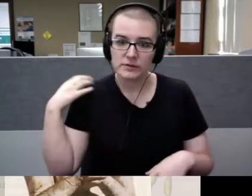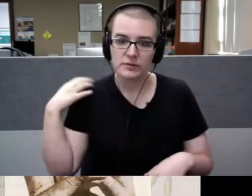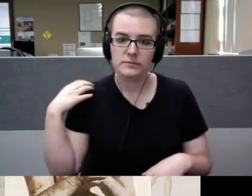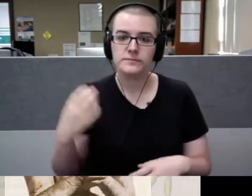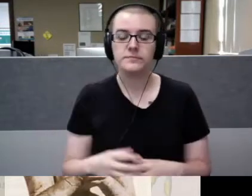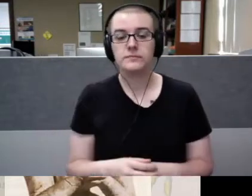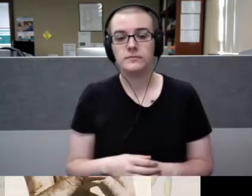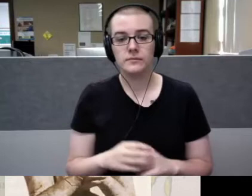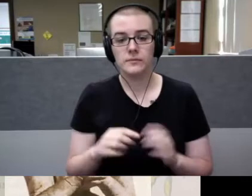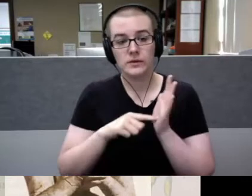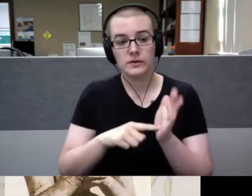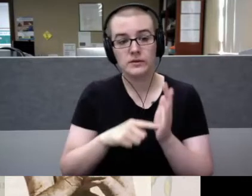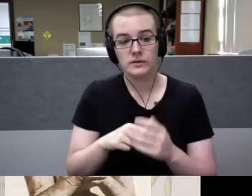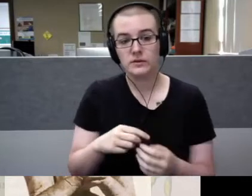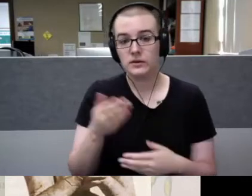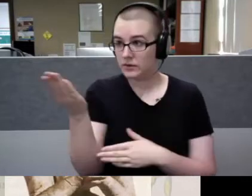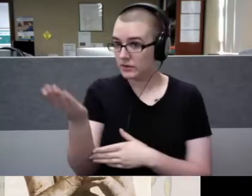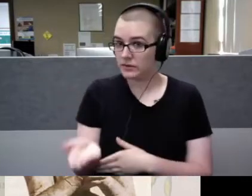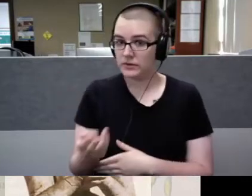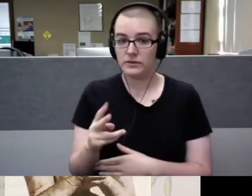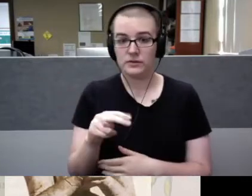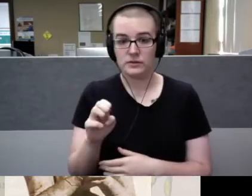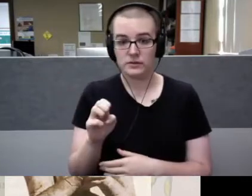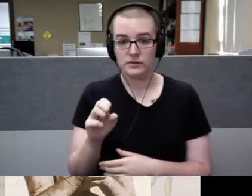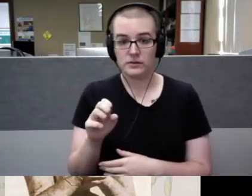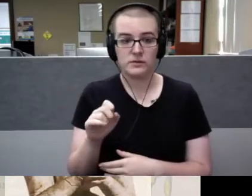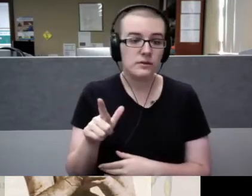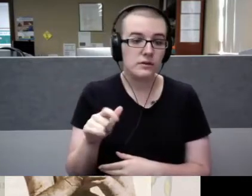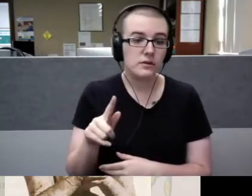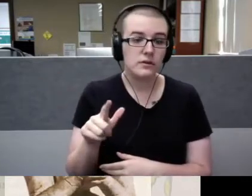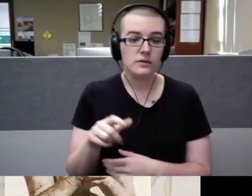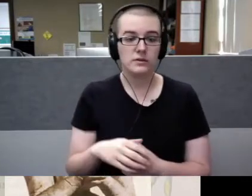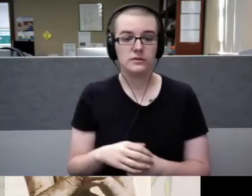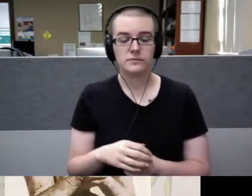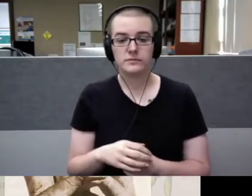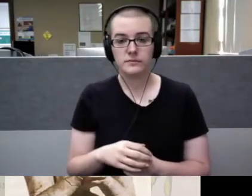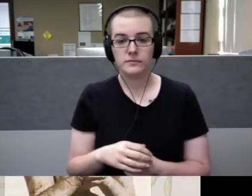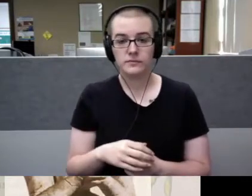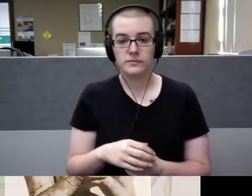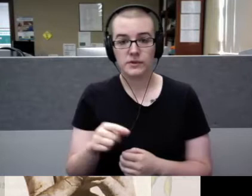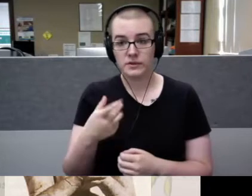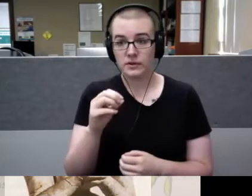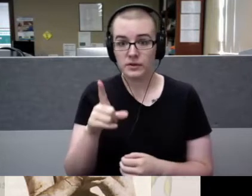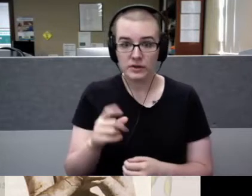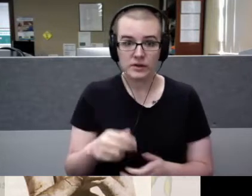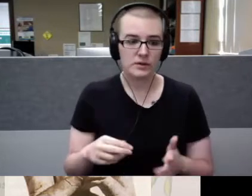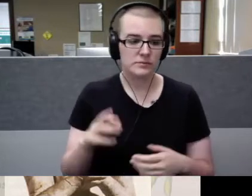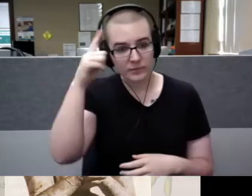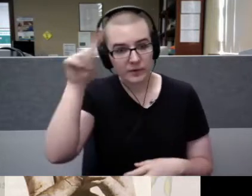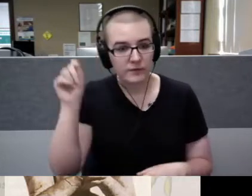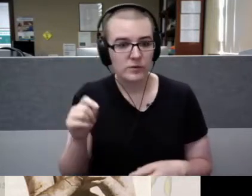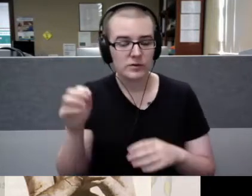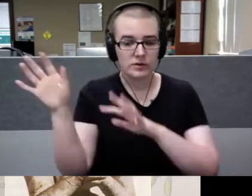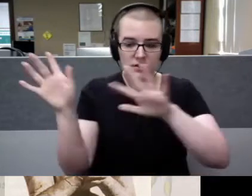Enlil, who we see on the picture on the right here, is the god of storms and air. Now, you're probably wondering, why would he be the most powerful